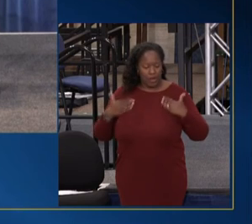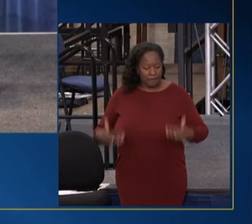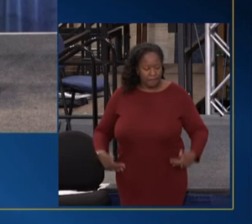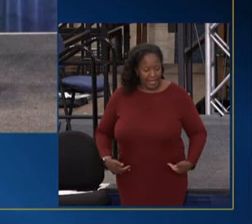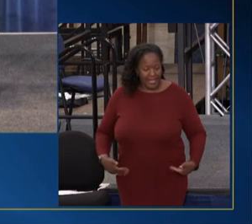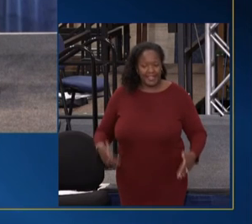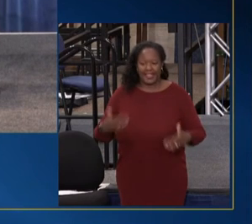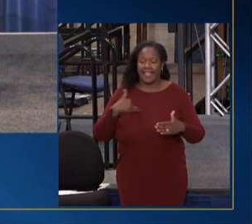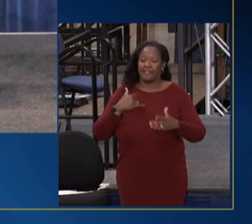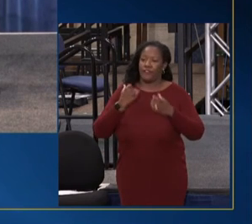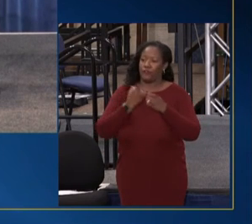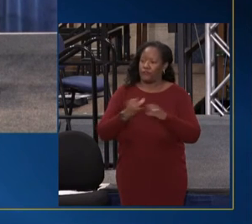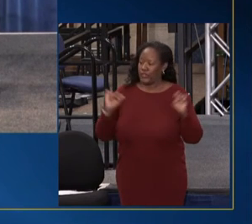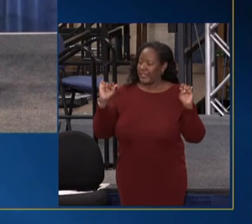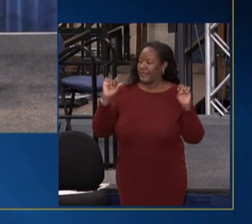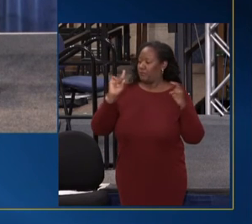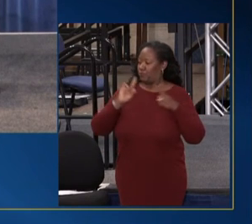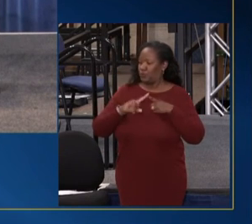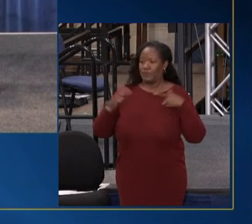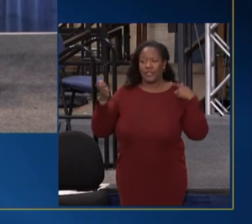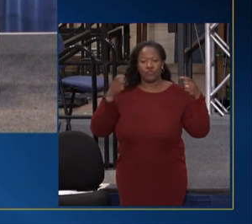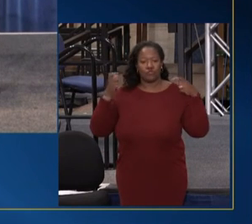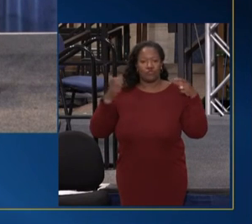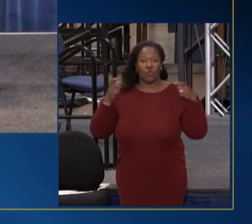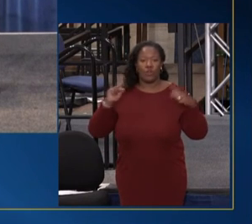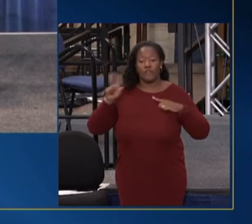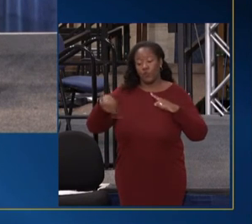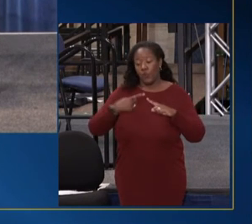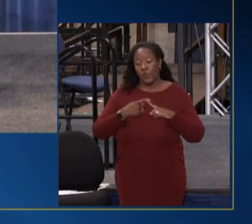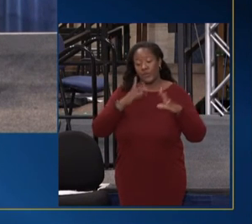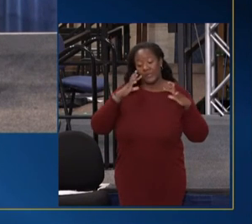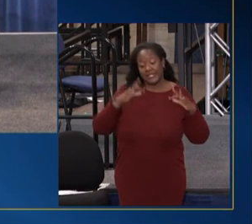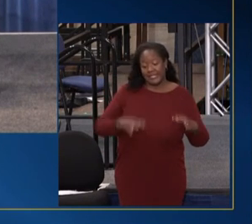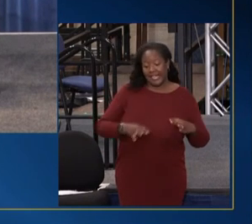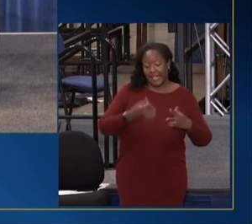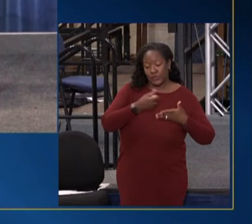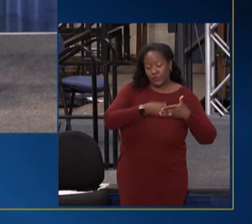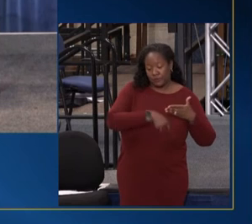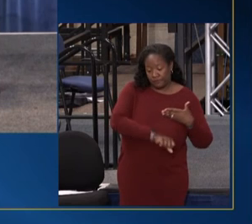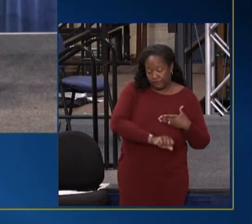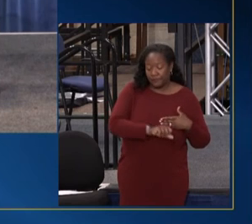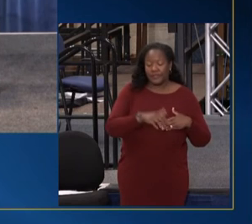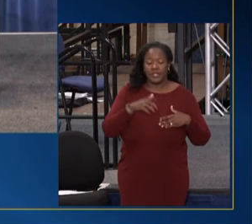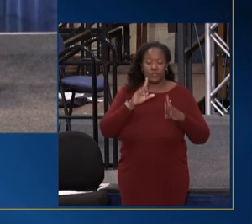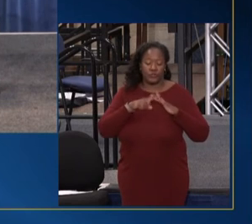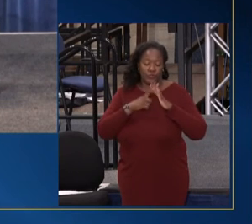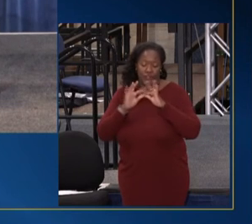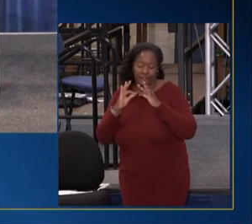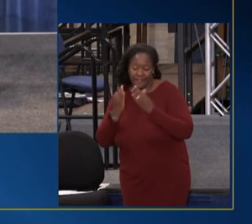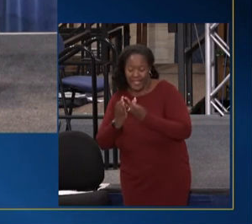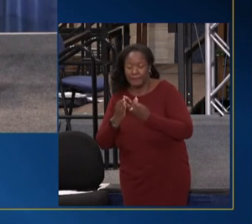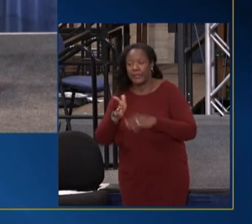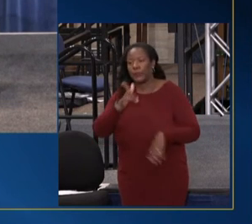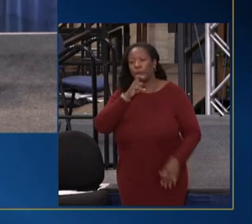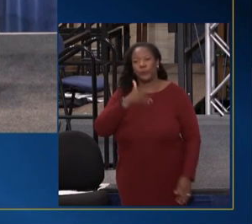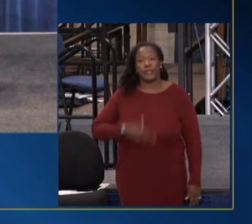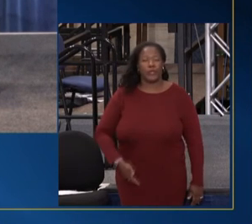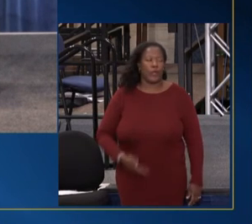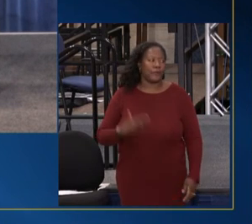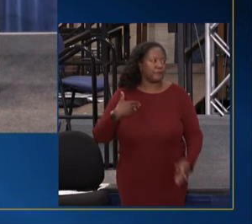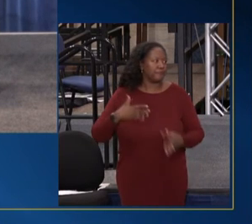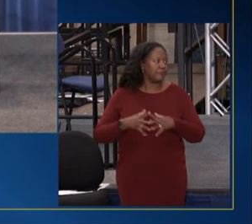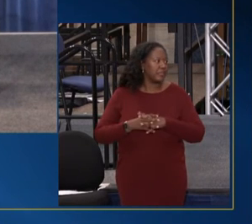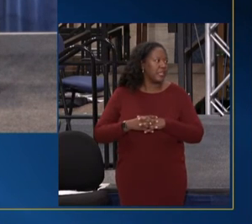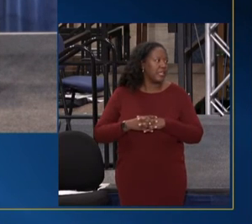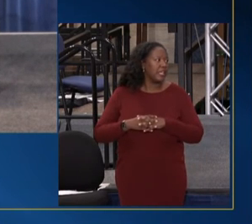to be in control of when we decide to be parents, when we start families, and who we are, right? And,